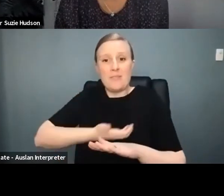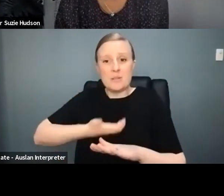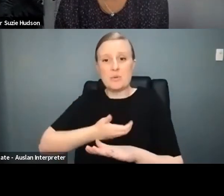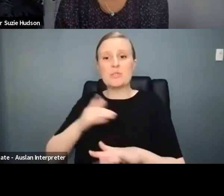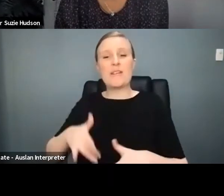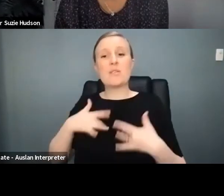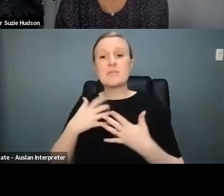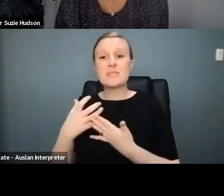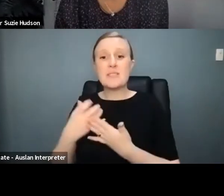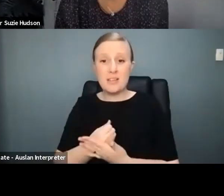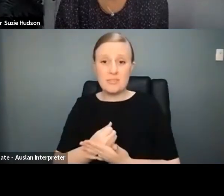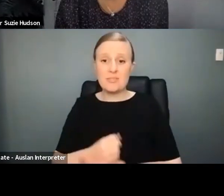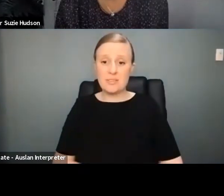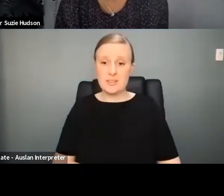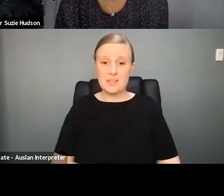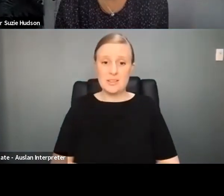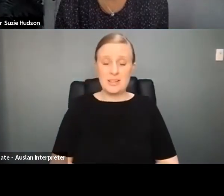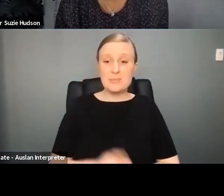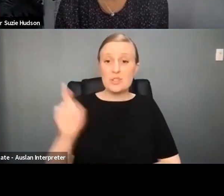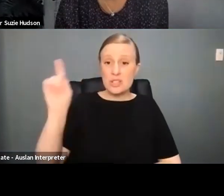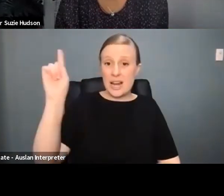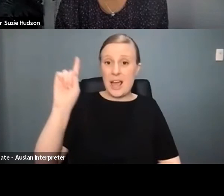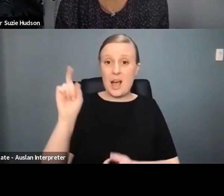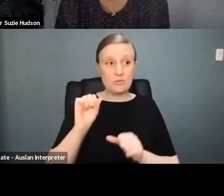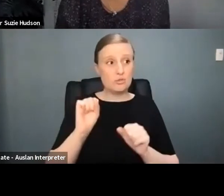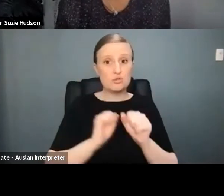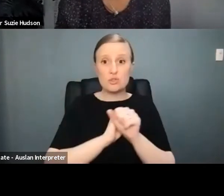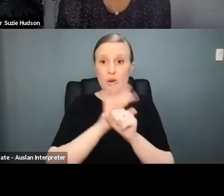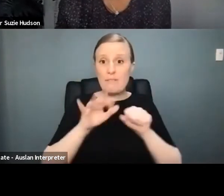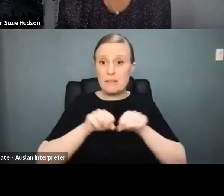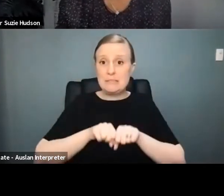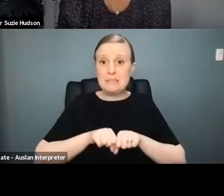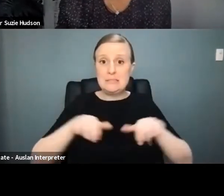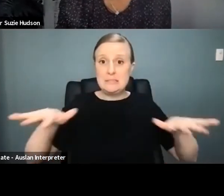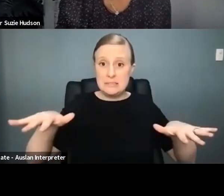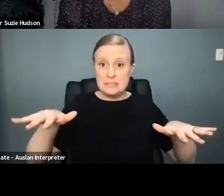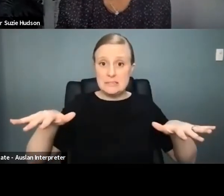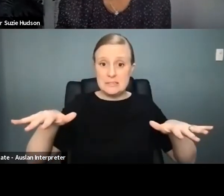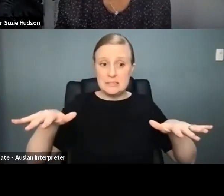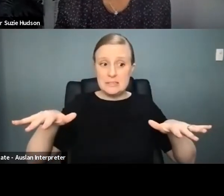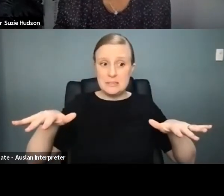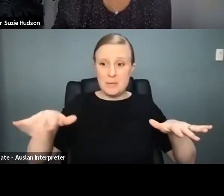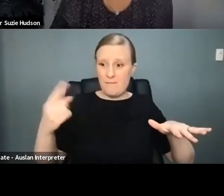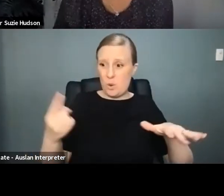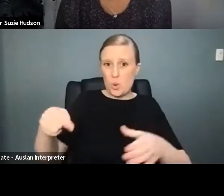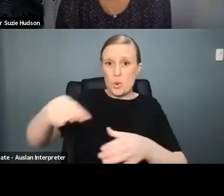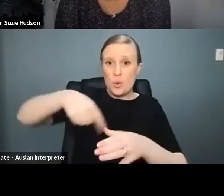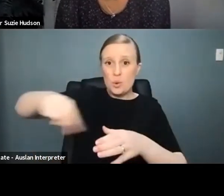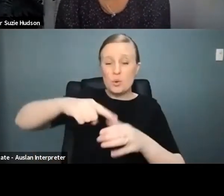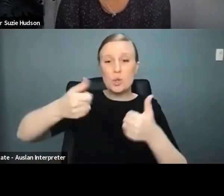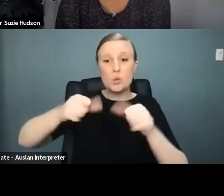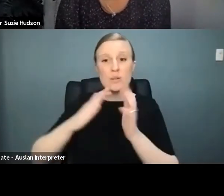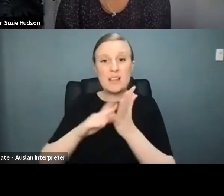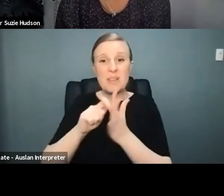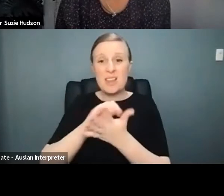under a public health kind of crisis like this? And yet it's a nightmare when it comes to methamphetamine users. So I